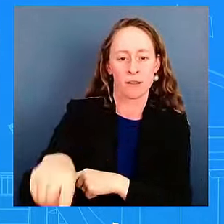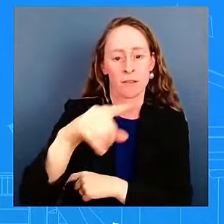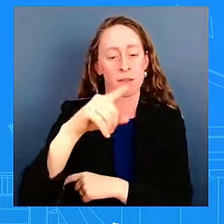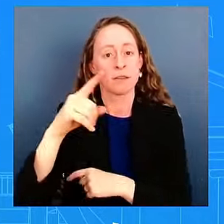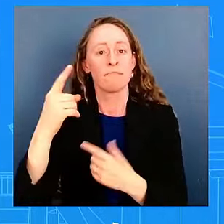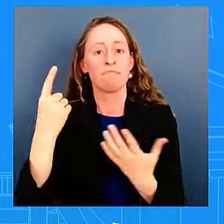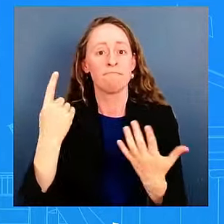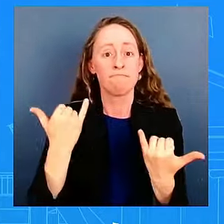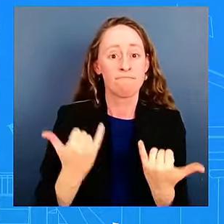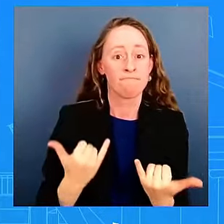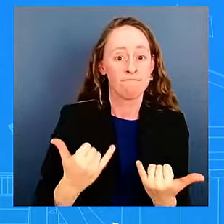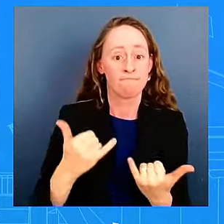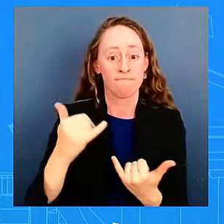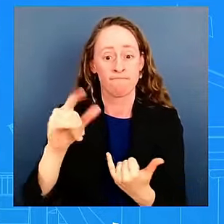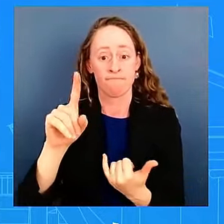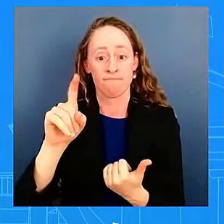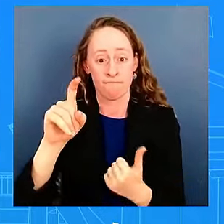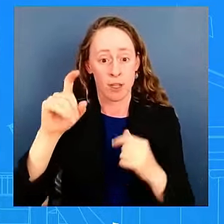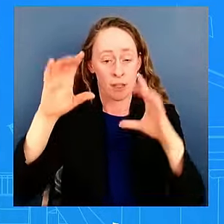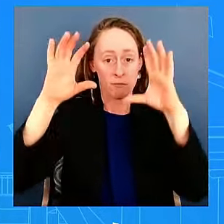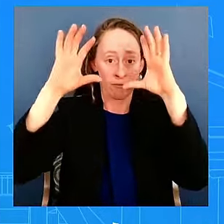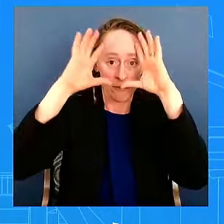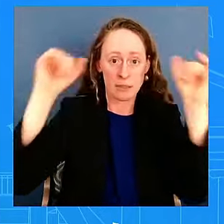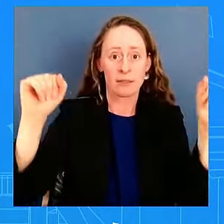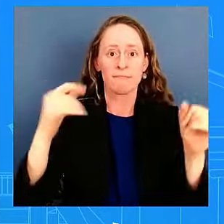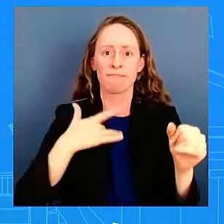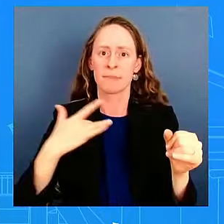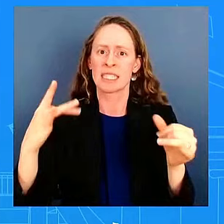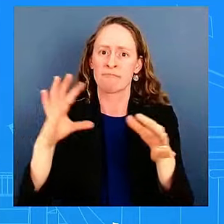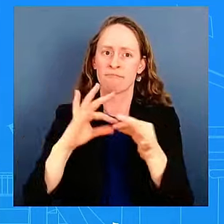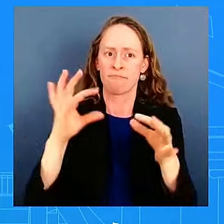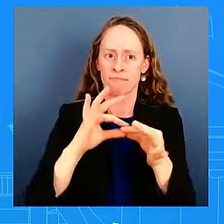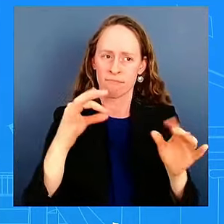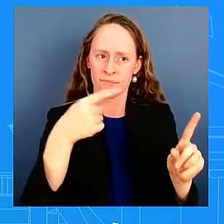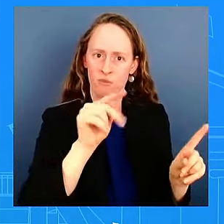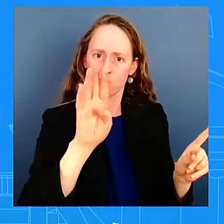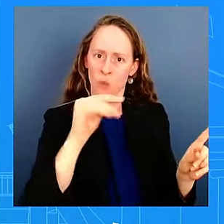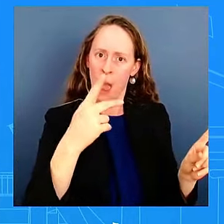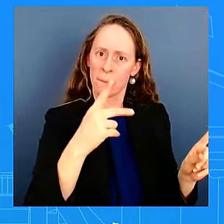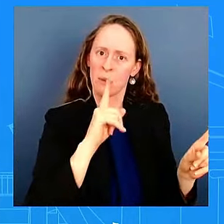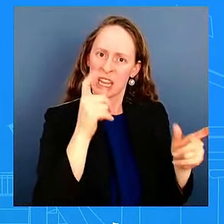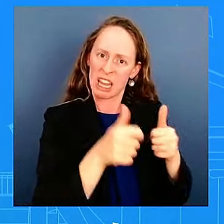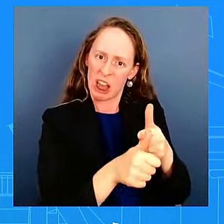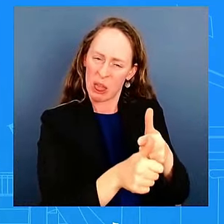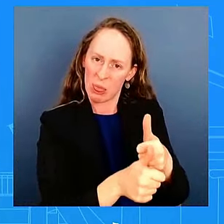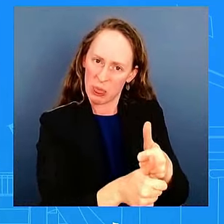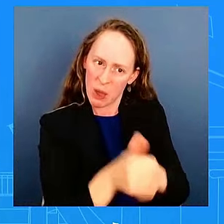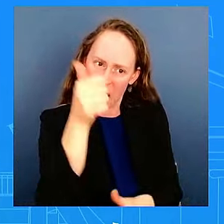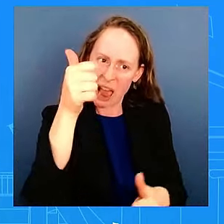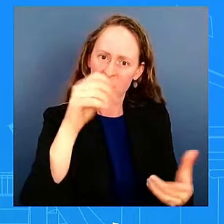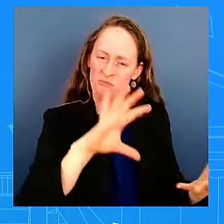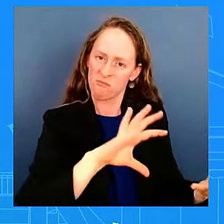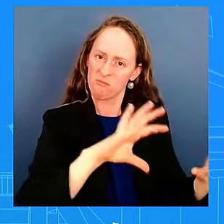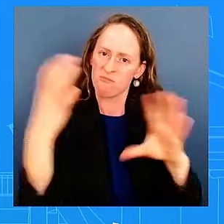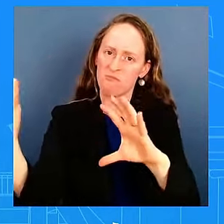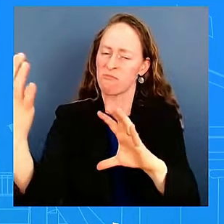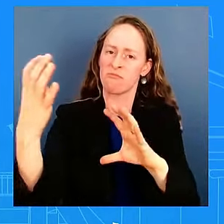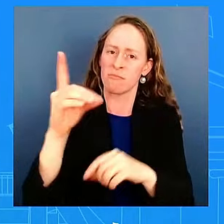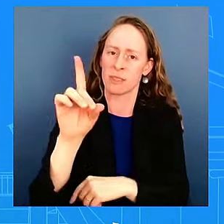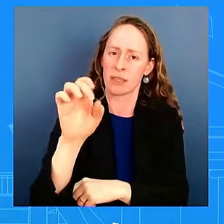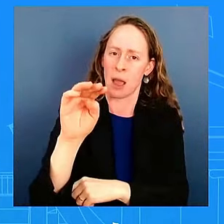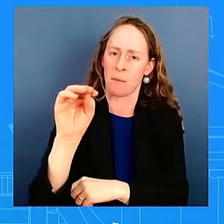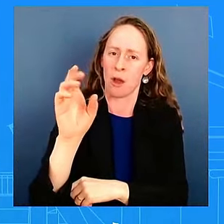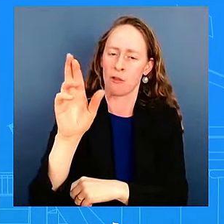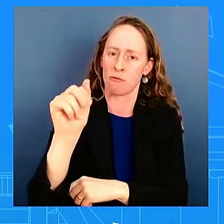to democracy specifically? I want to be very clear. The president's always going to denounce